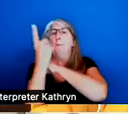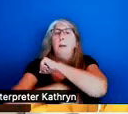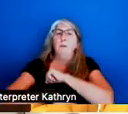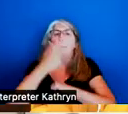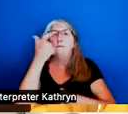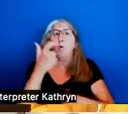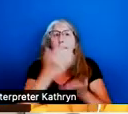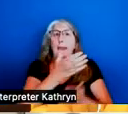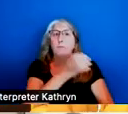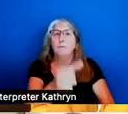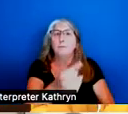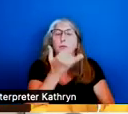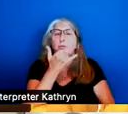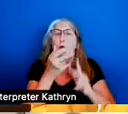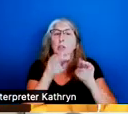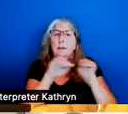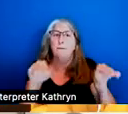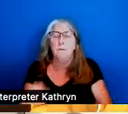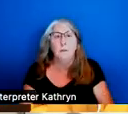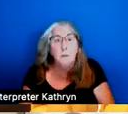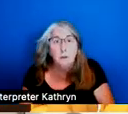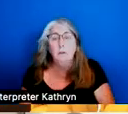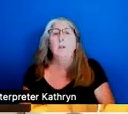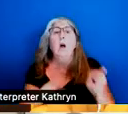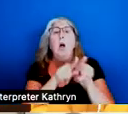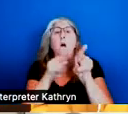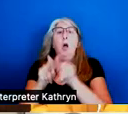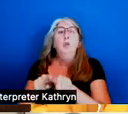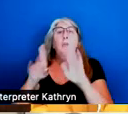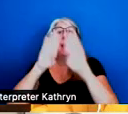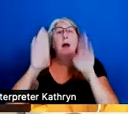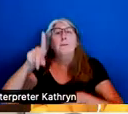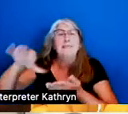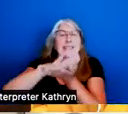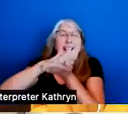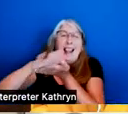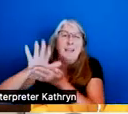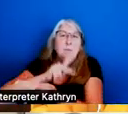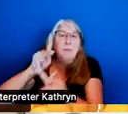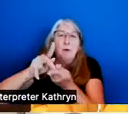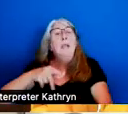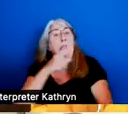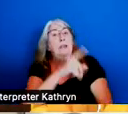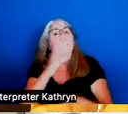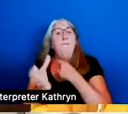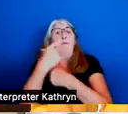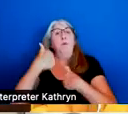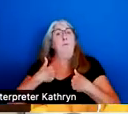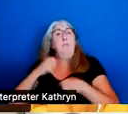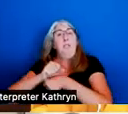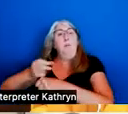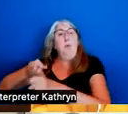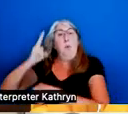And also, the house has to be spotless because he made me quit my job. My house has to be very, very, very shiny,